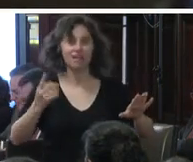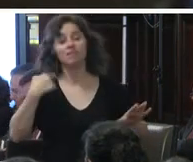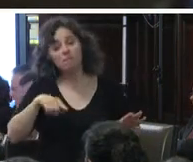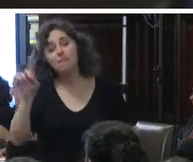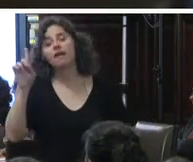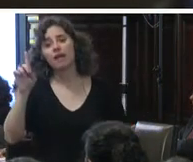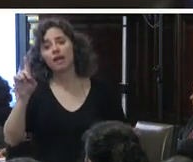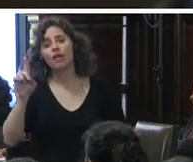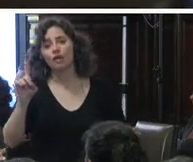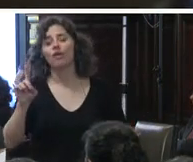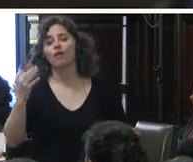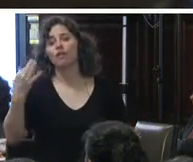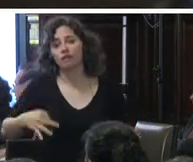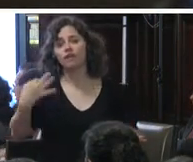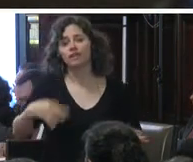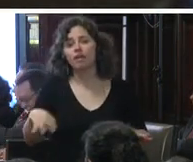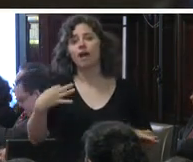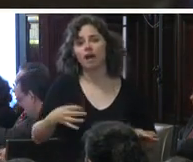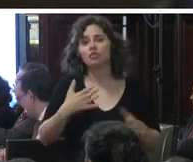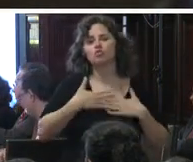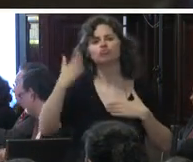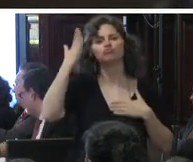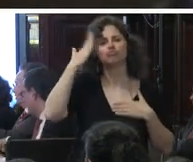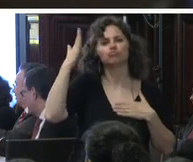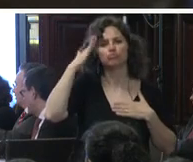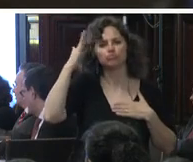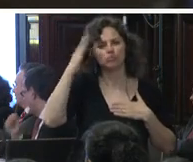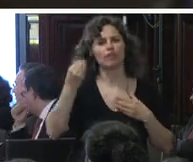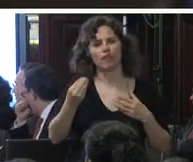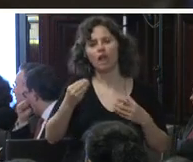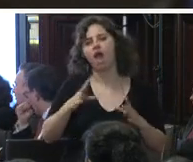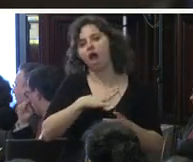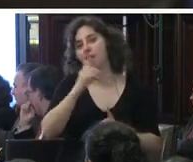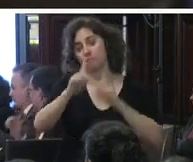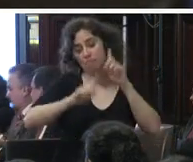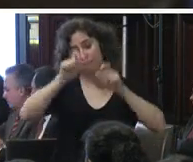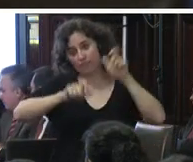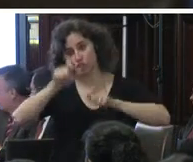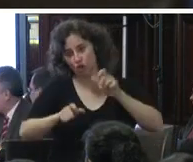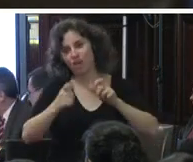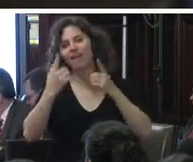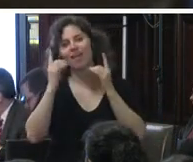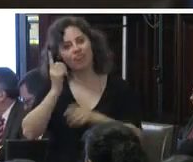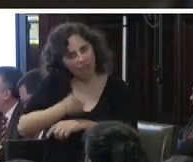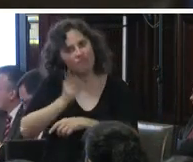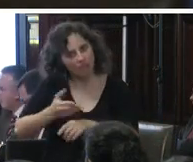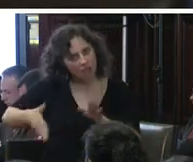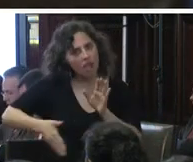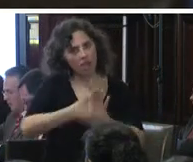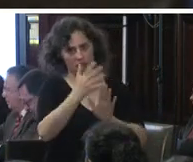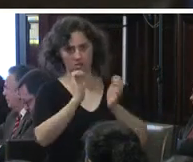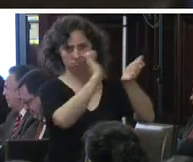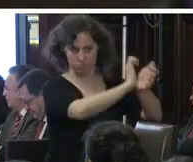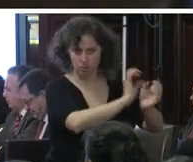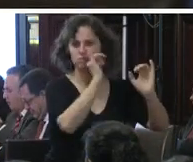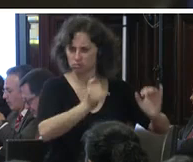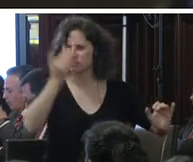do, and I do, I am aware that there are some people who ought to be put away. I mean, there are some really bad people in the